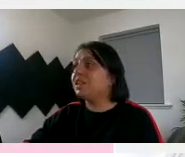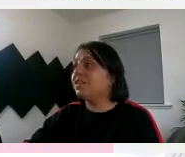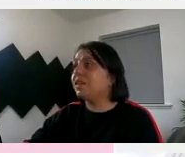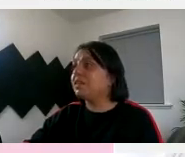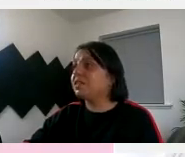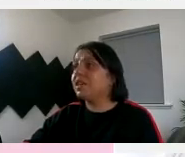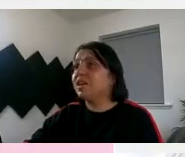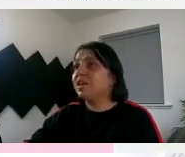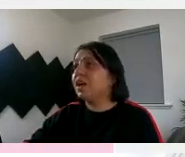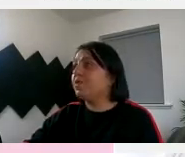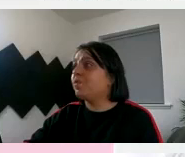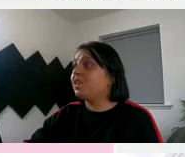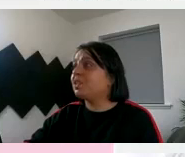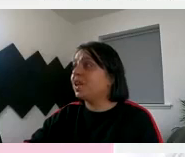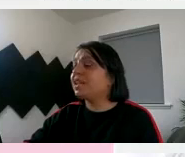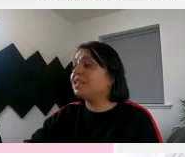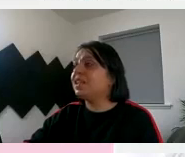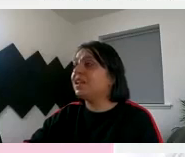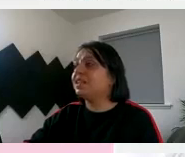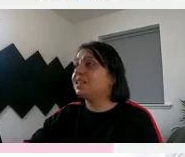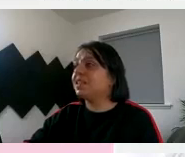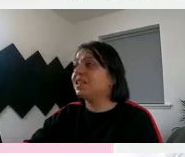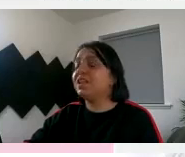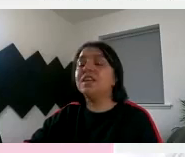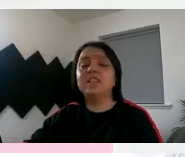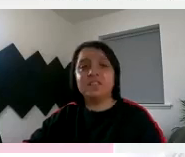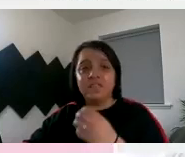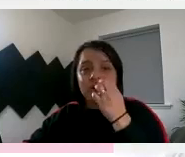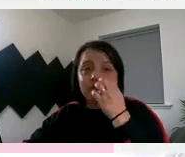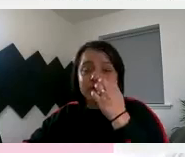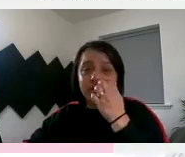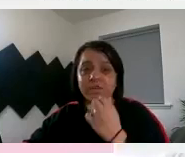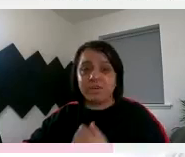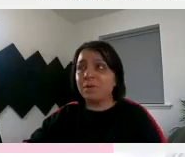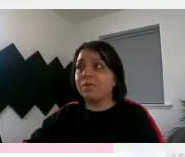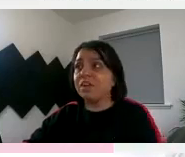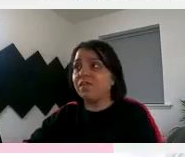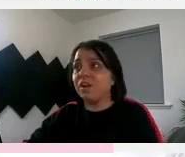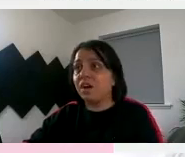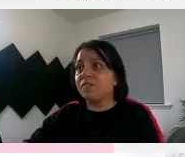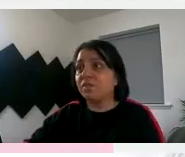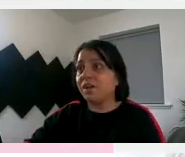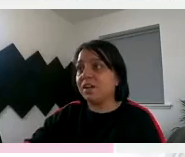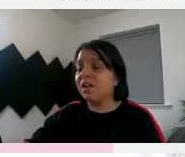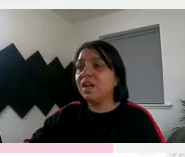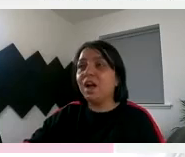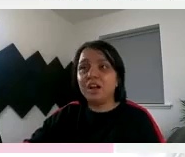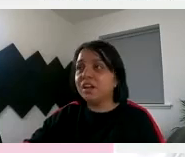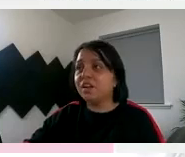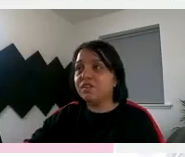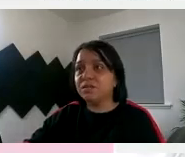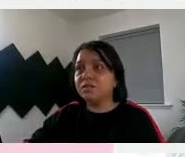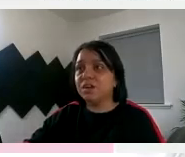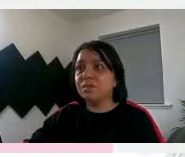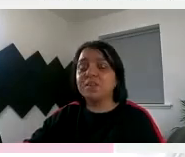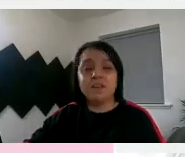got defense. With this SE and the CE, that's a very confusing one for a lot of people. Even I have to look at it. I get